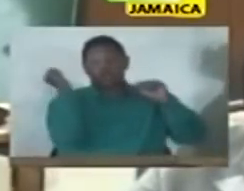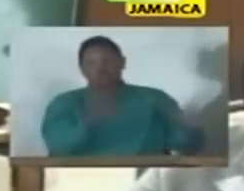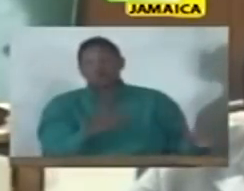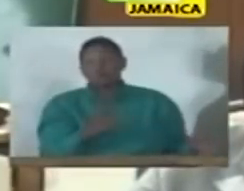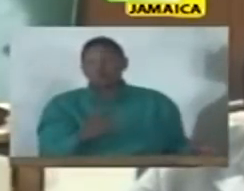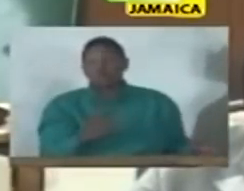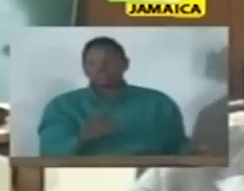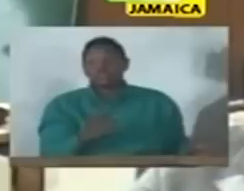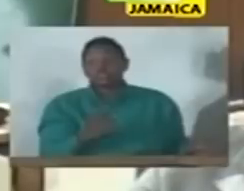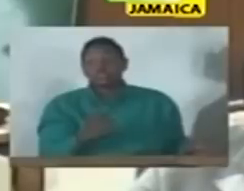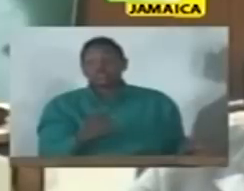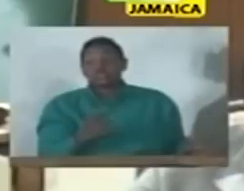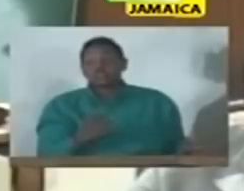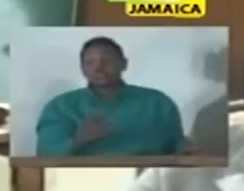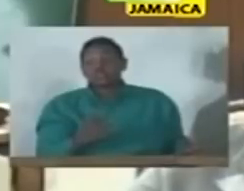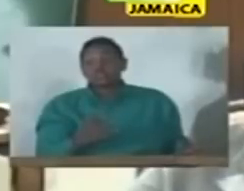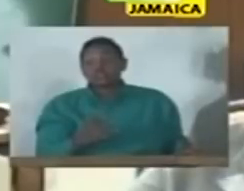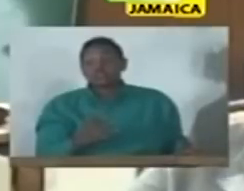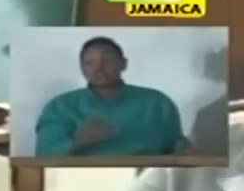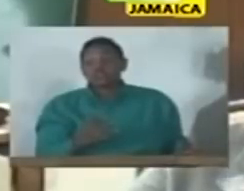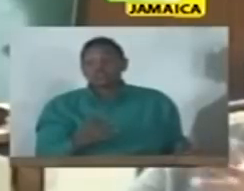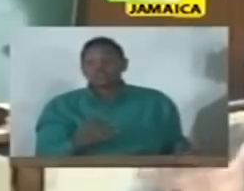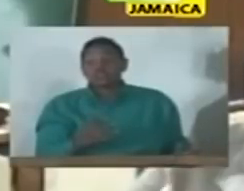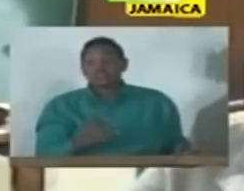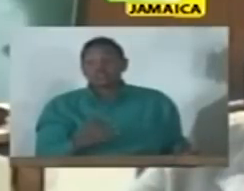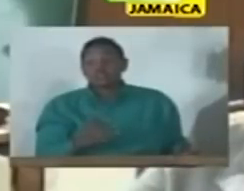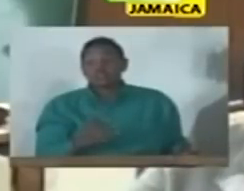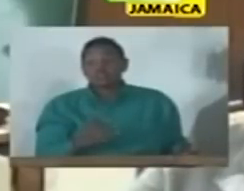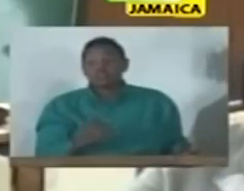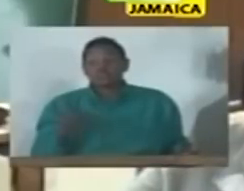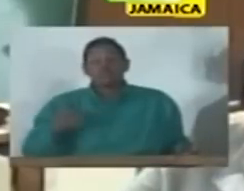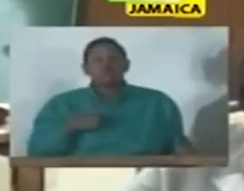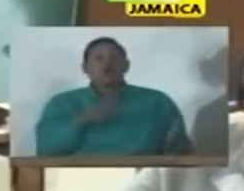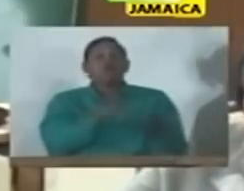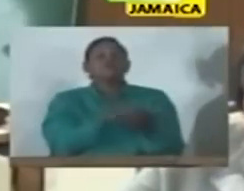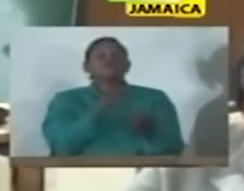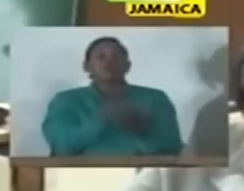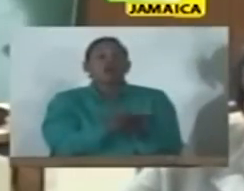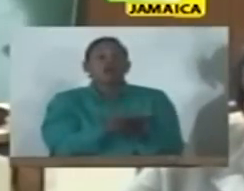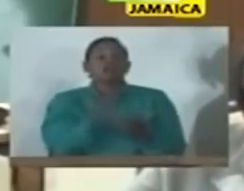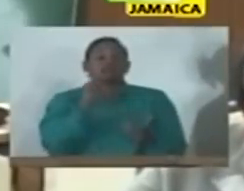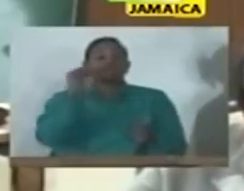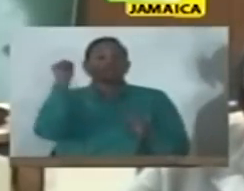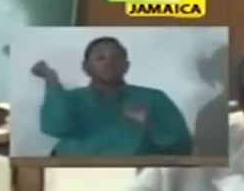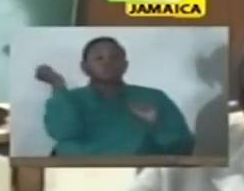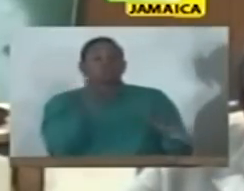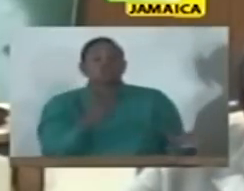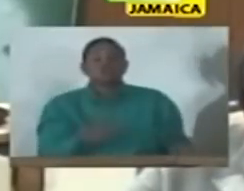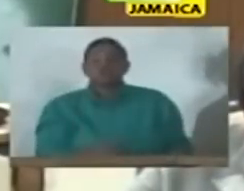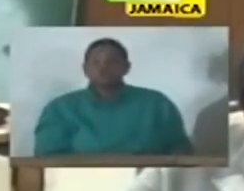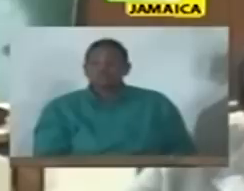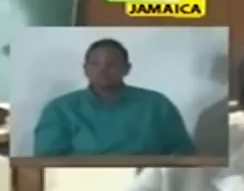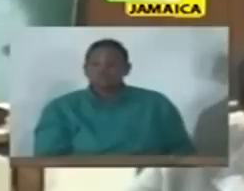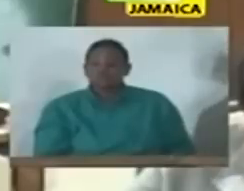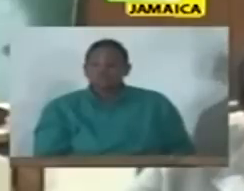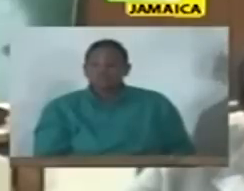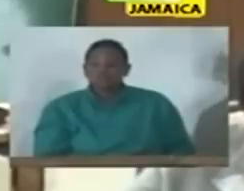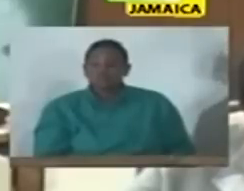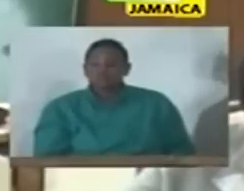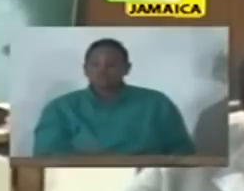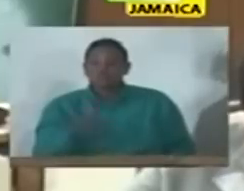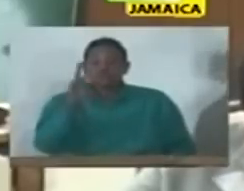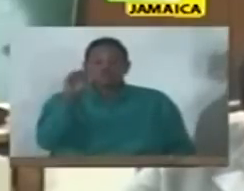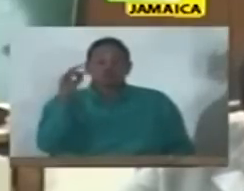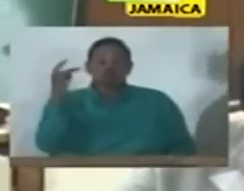and therefore we have confirmed that there are records of deportation. When were they deported? In 2018.